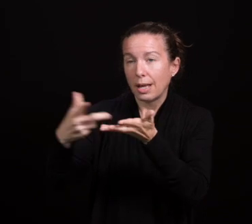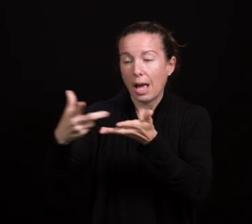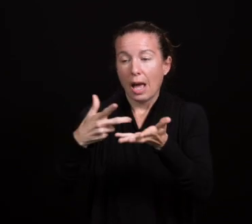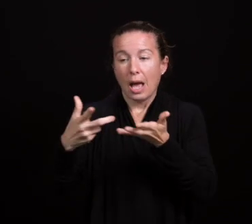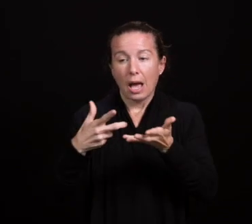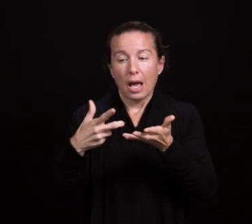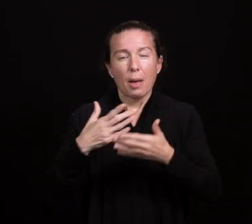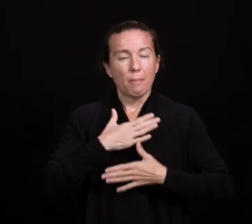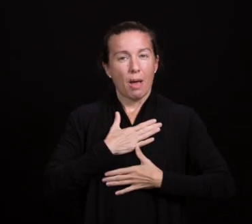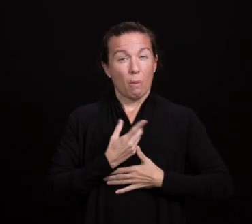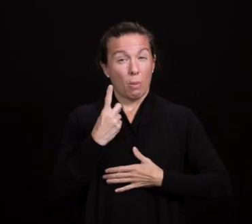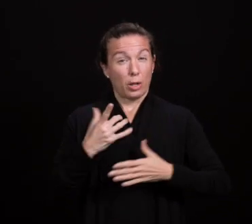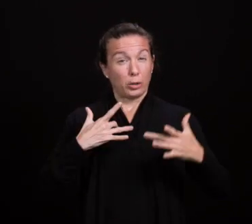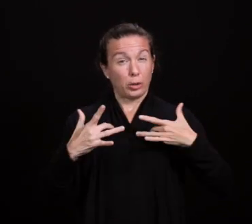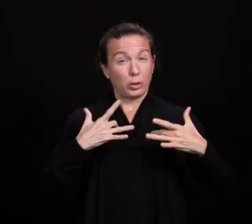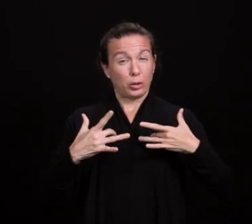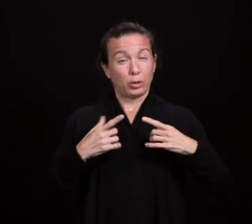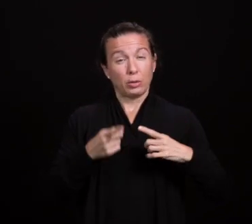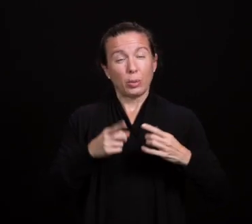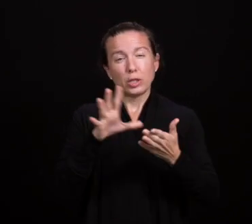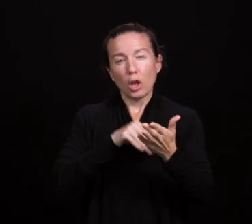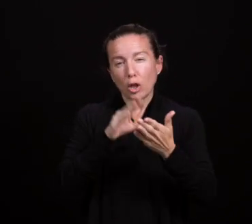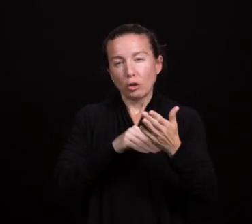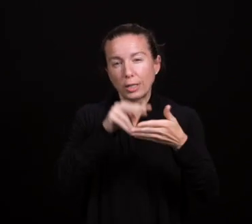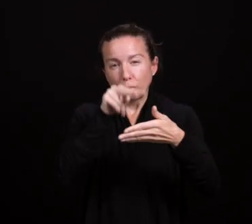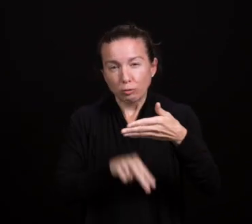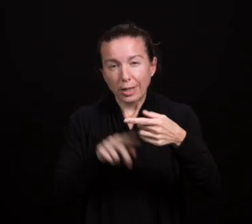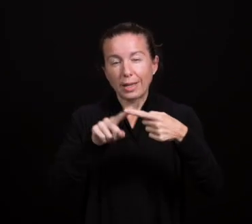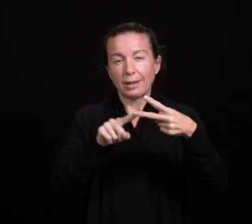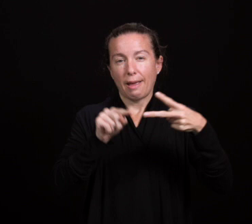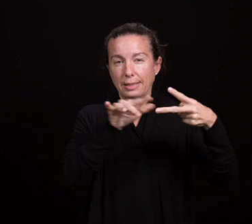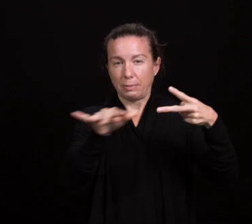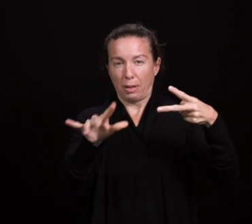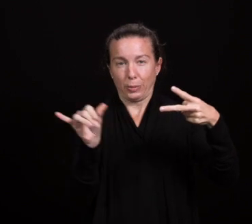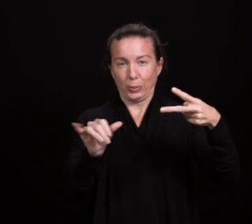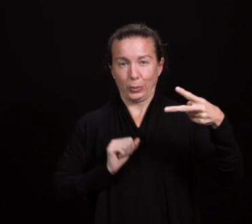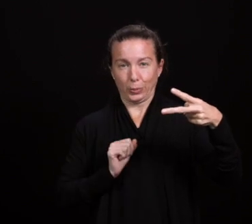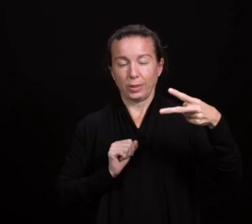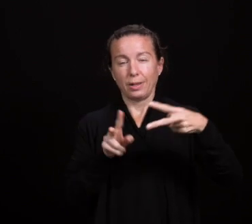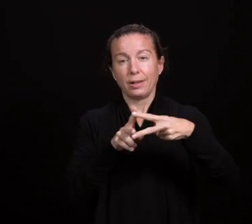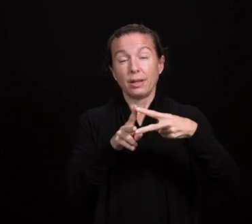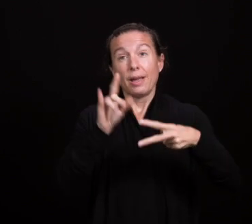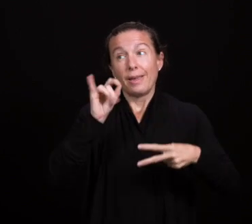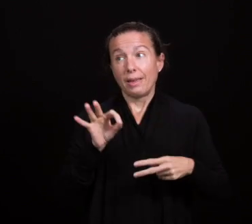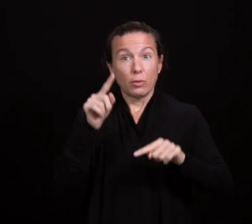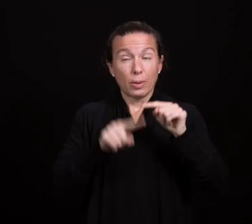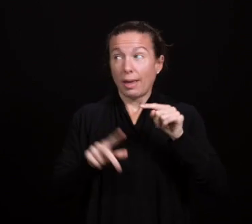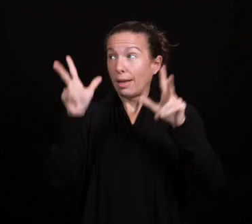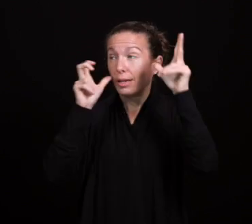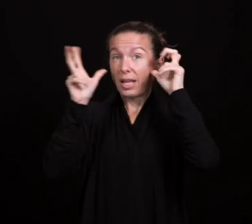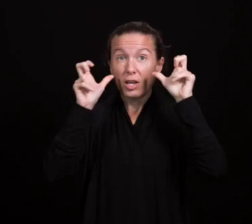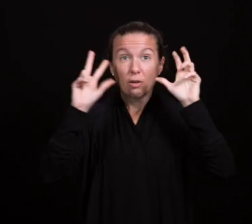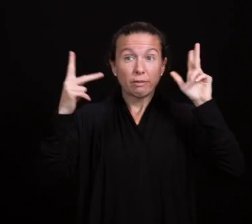what my main concern was learning to read, spelling. It's really hard to learn to read when you don't hear all